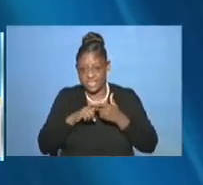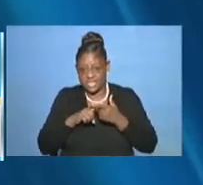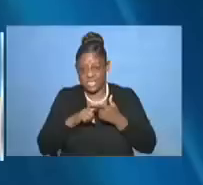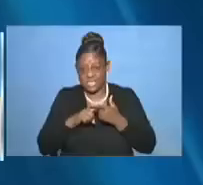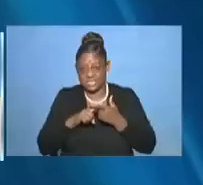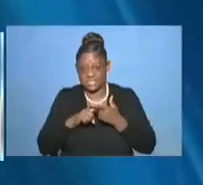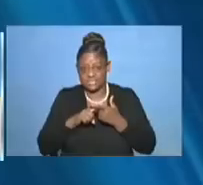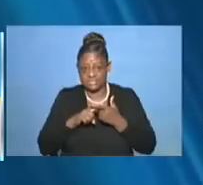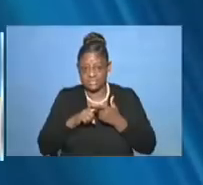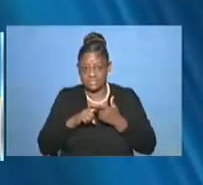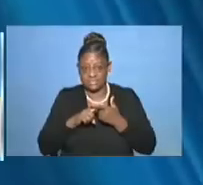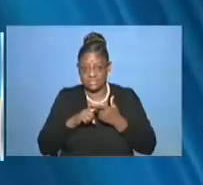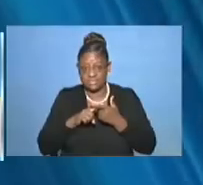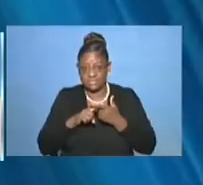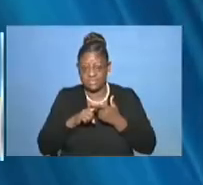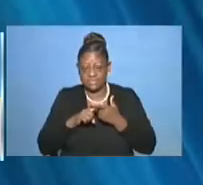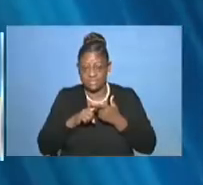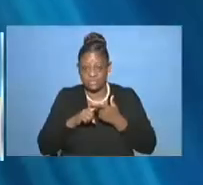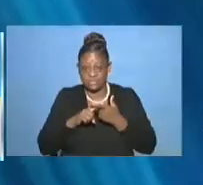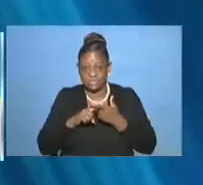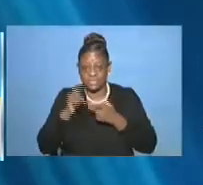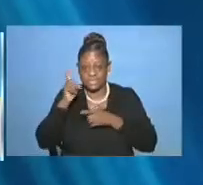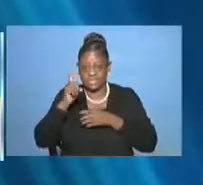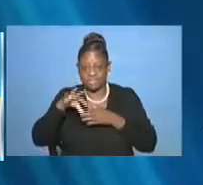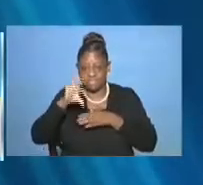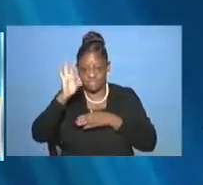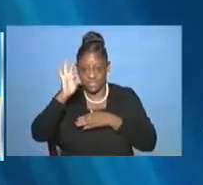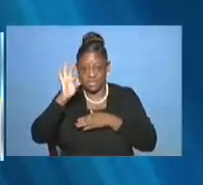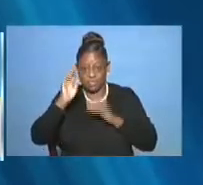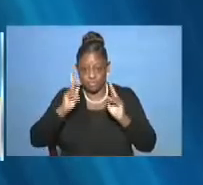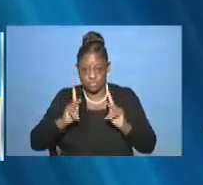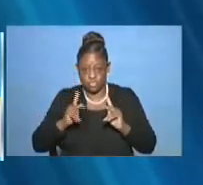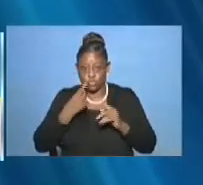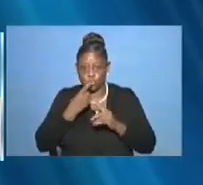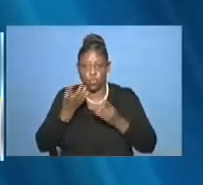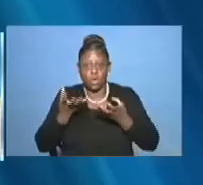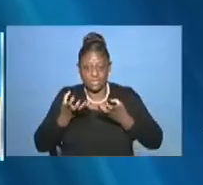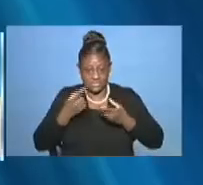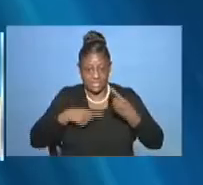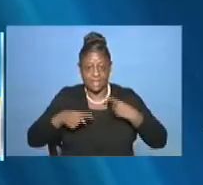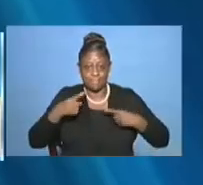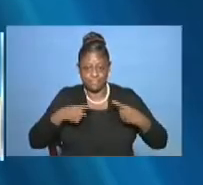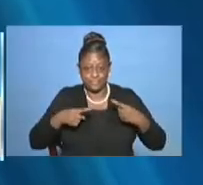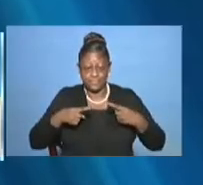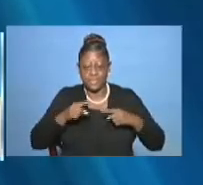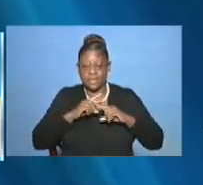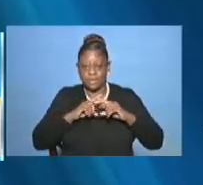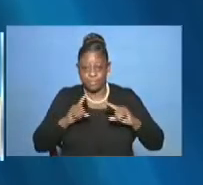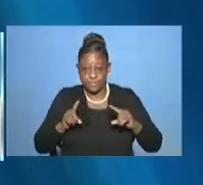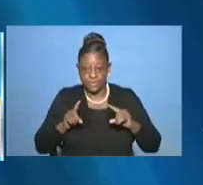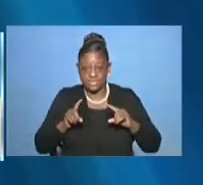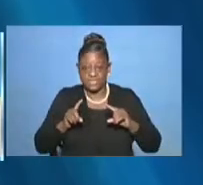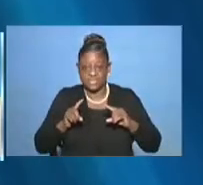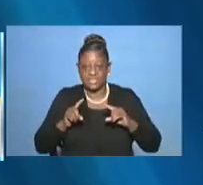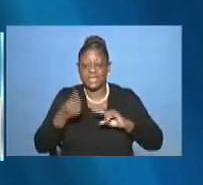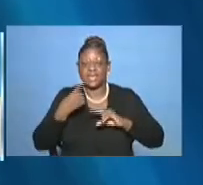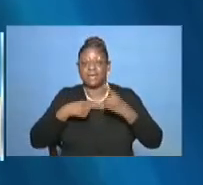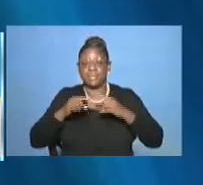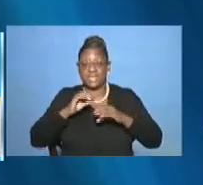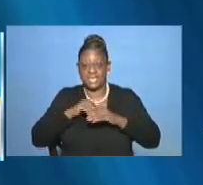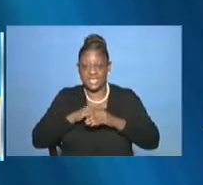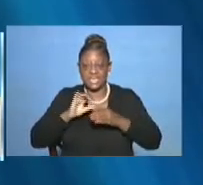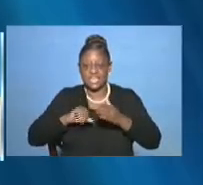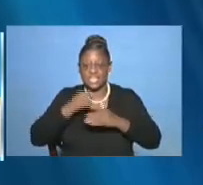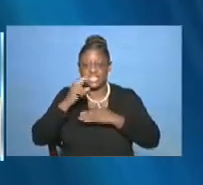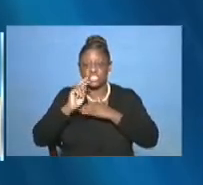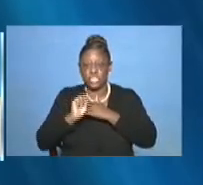language arts teacher who is willing to Moores Island. However, they will be posted in January due to,